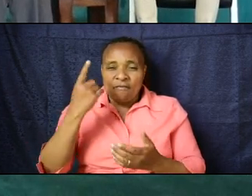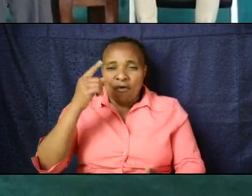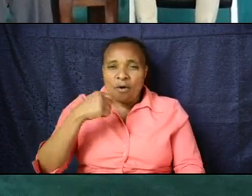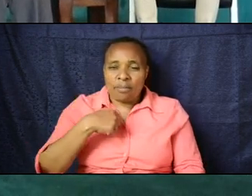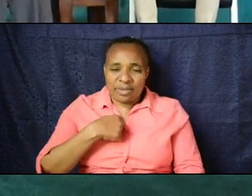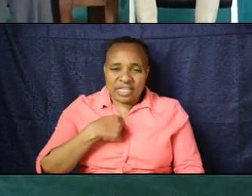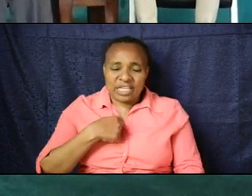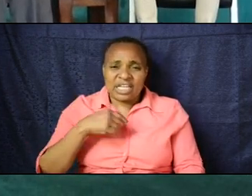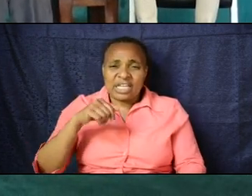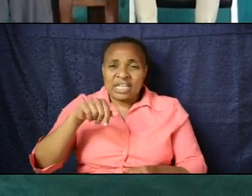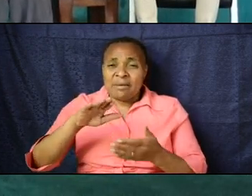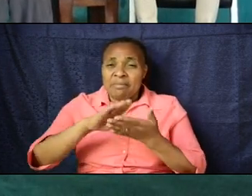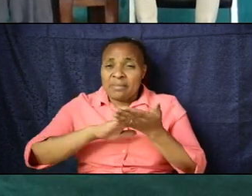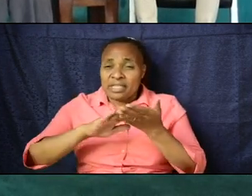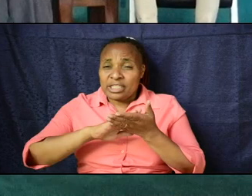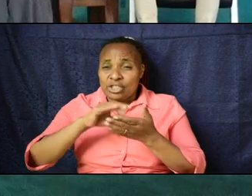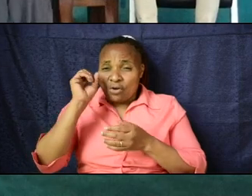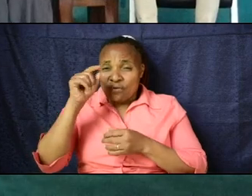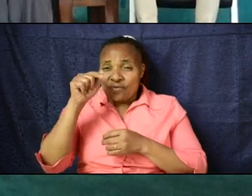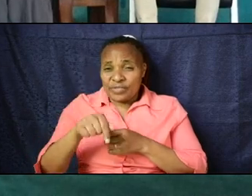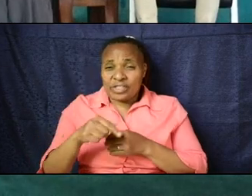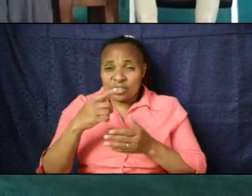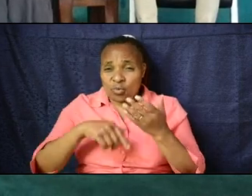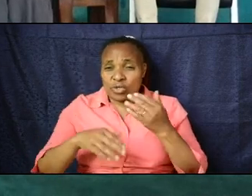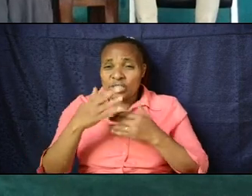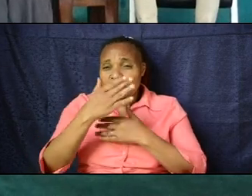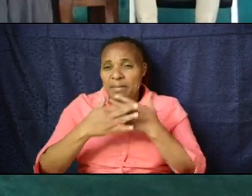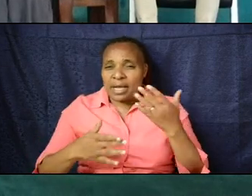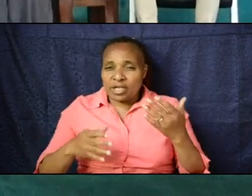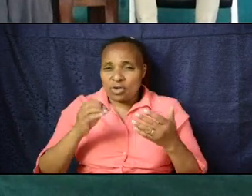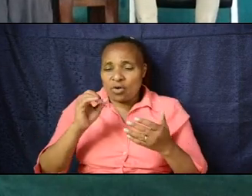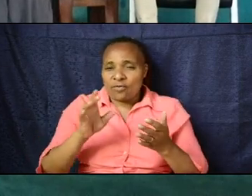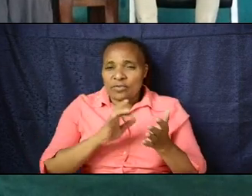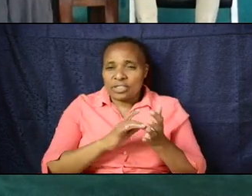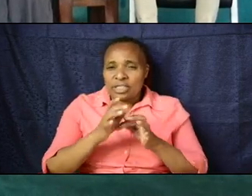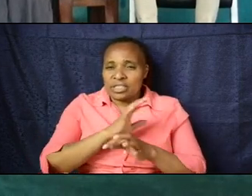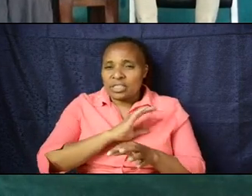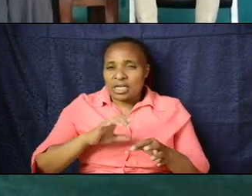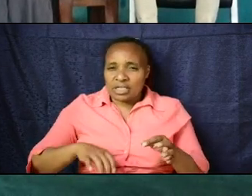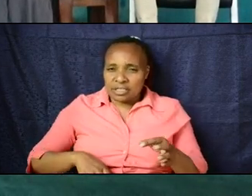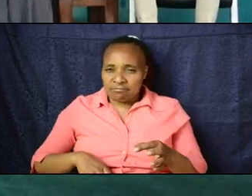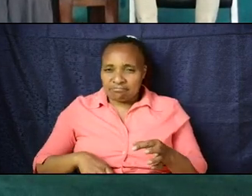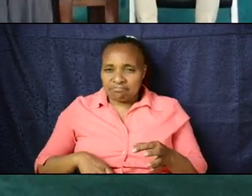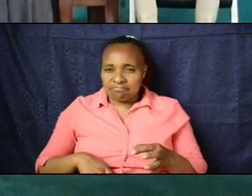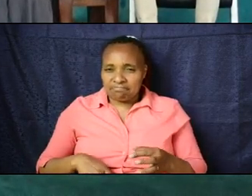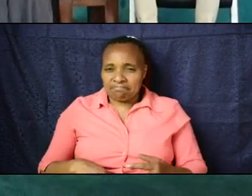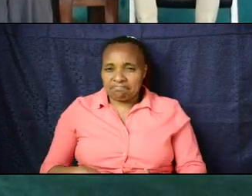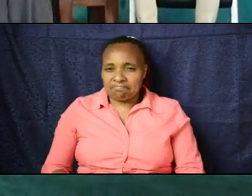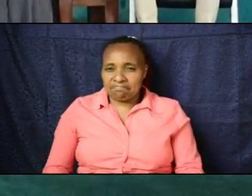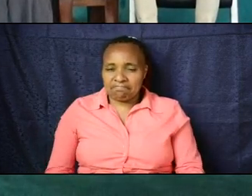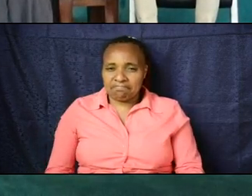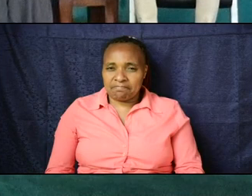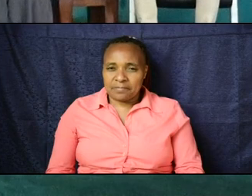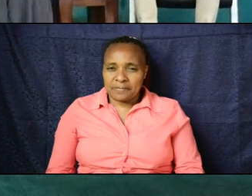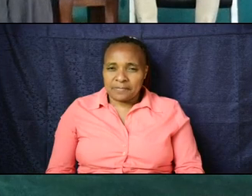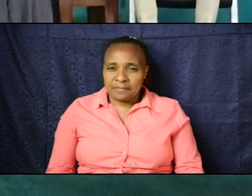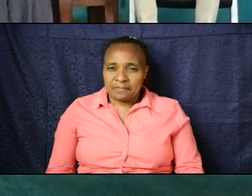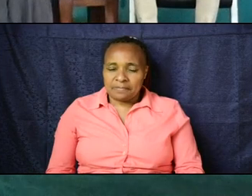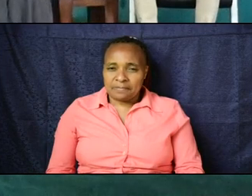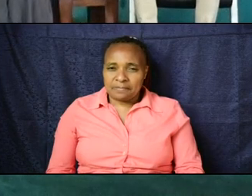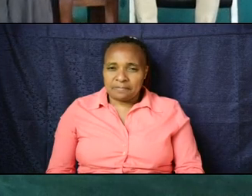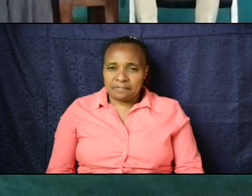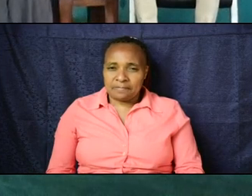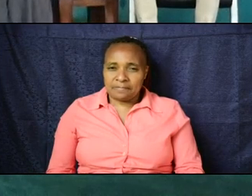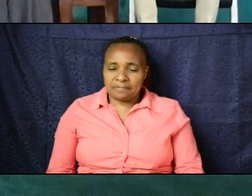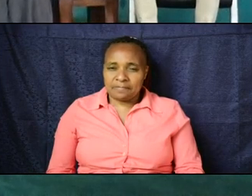the significance of the blood is the blood of Christ. It symbolizes the blood of Christ. What do you think, Salman?